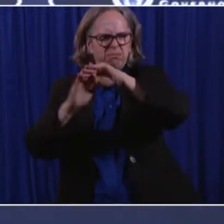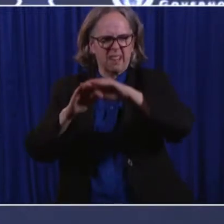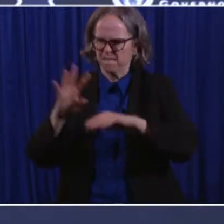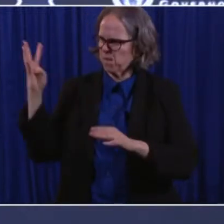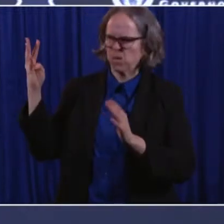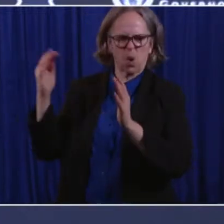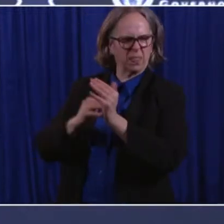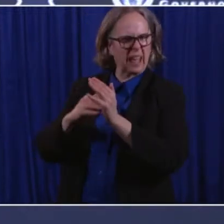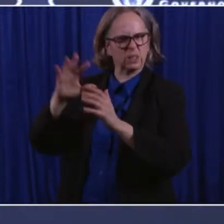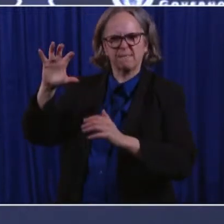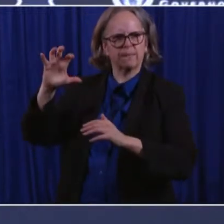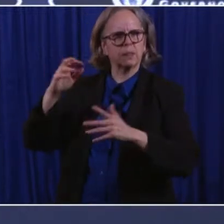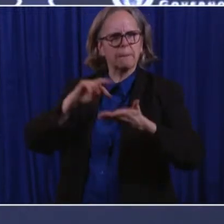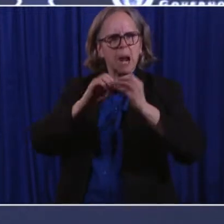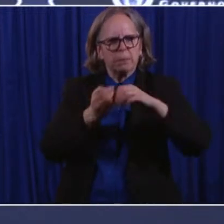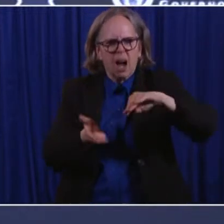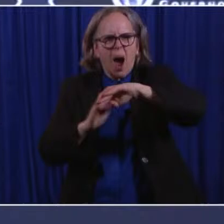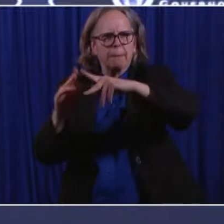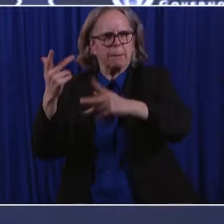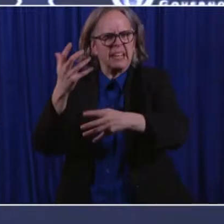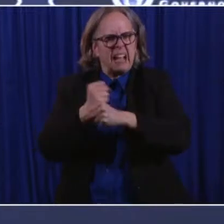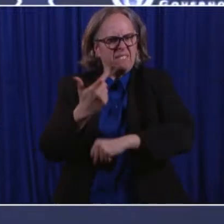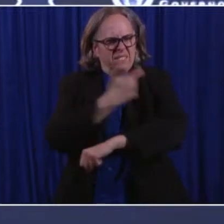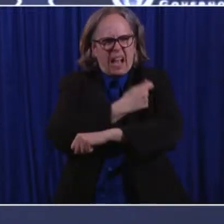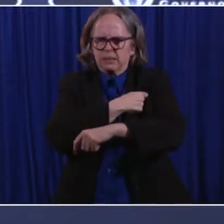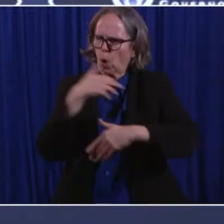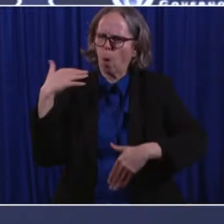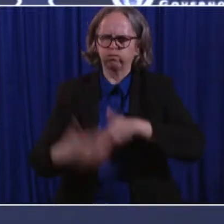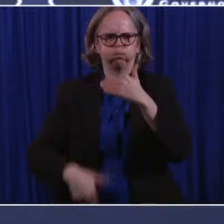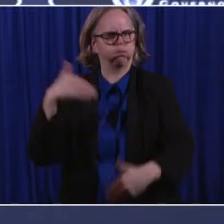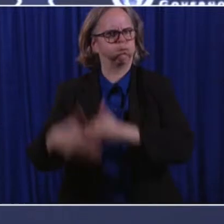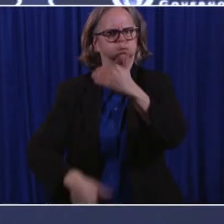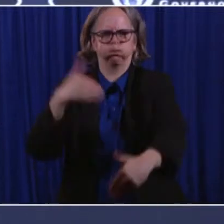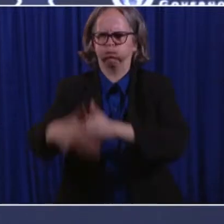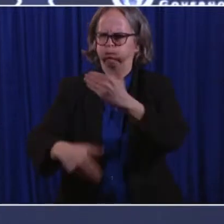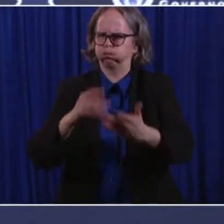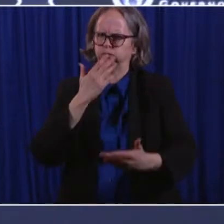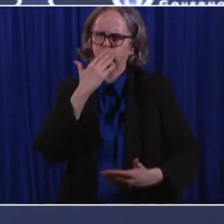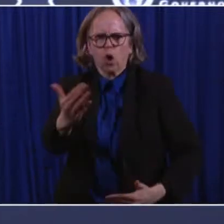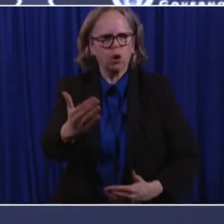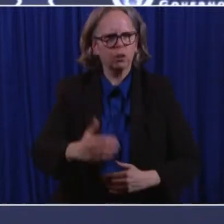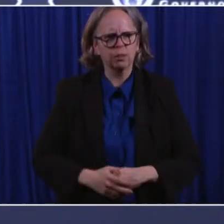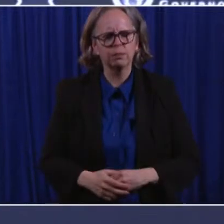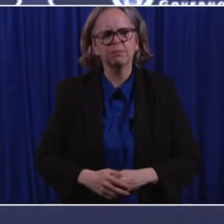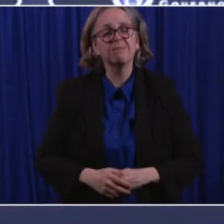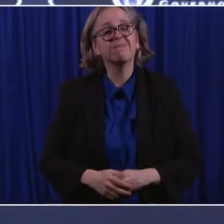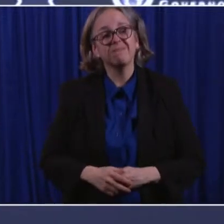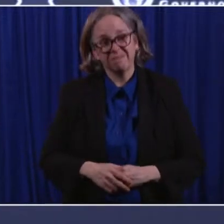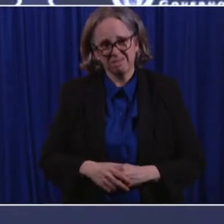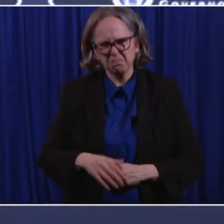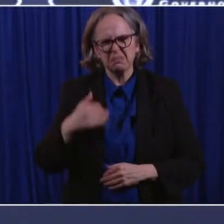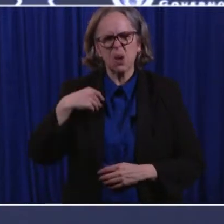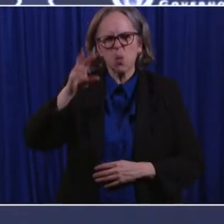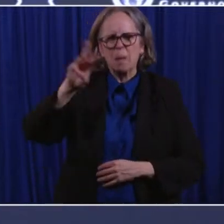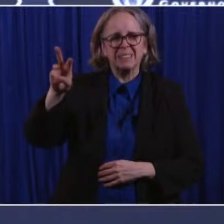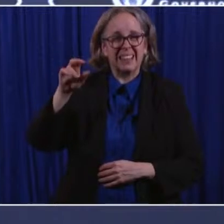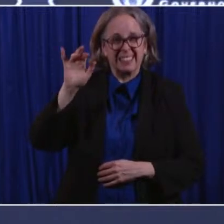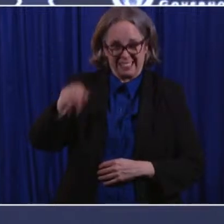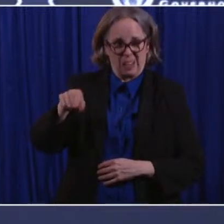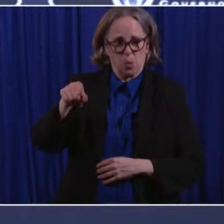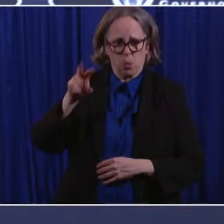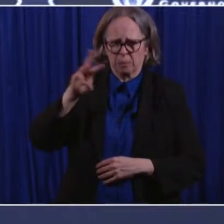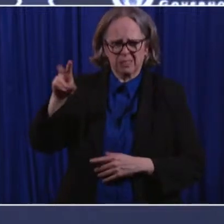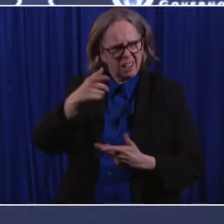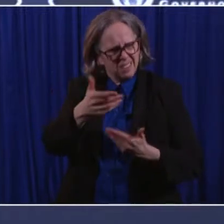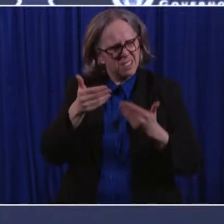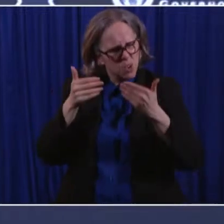is going well. We are also using the Get the Shot website, the one I just indicated, to book appointments for the state mass vaccination